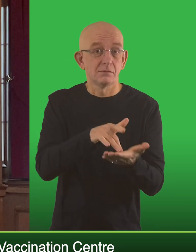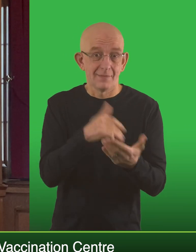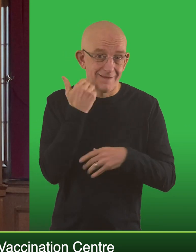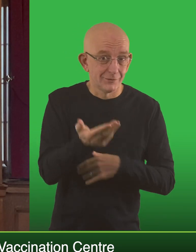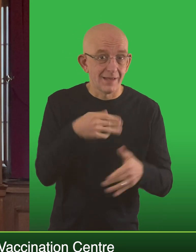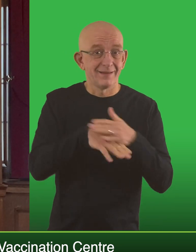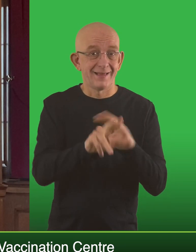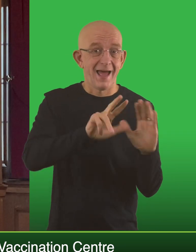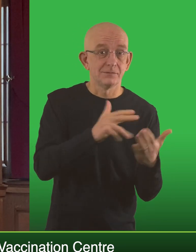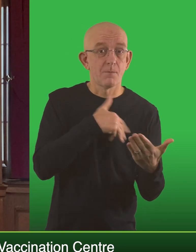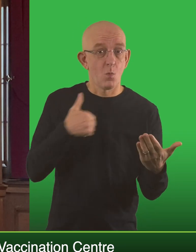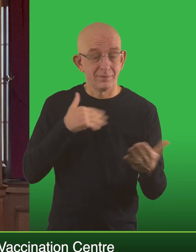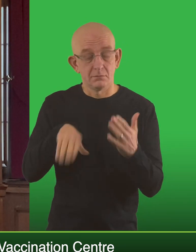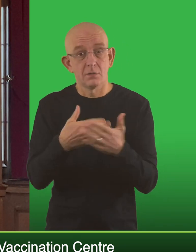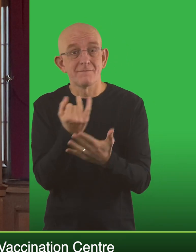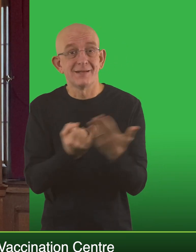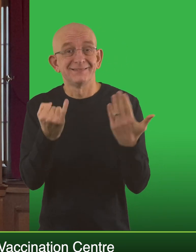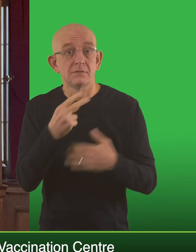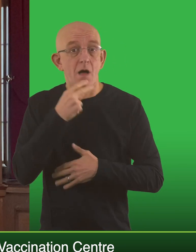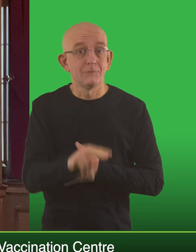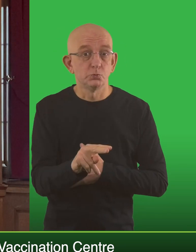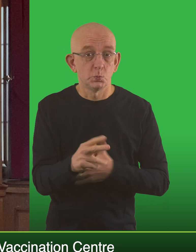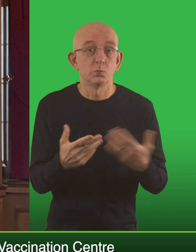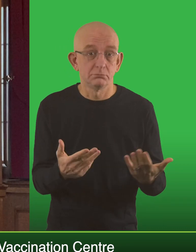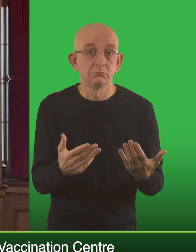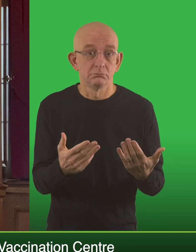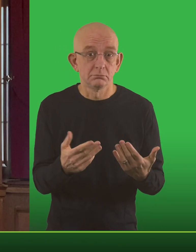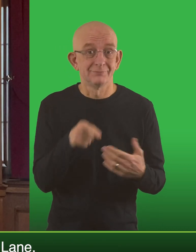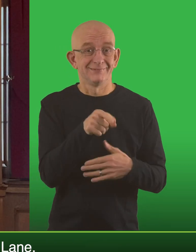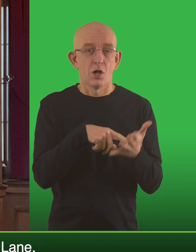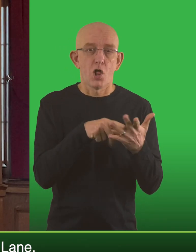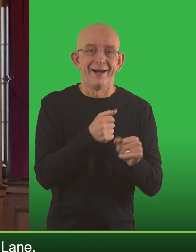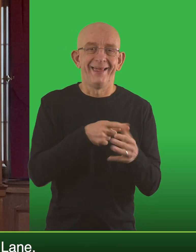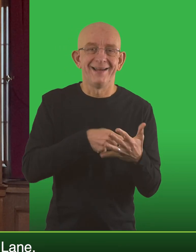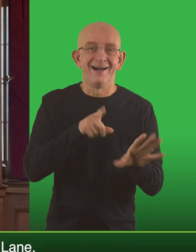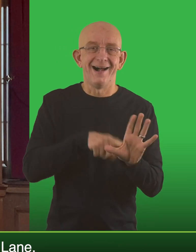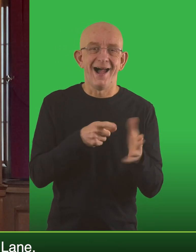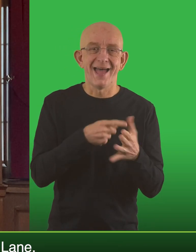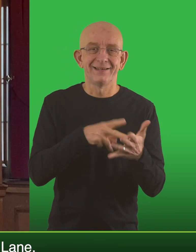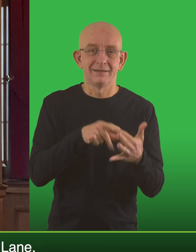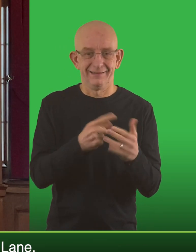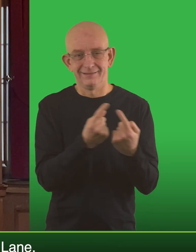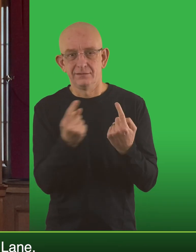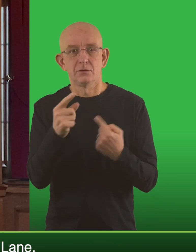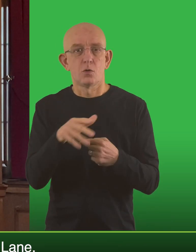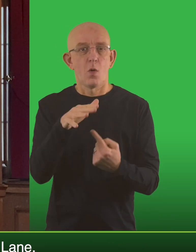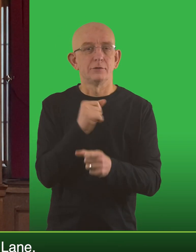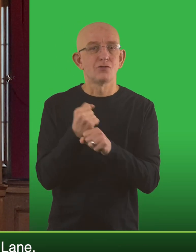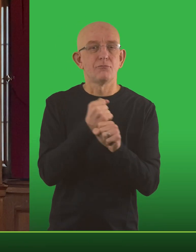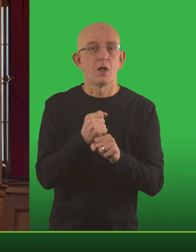Vaccination Centre is open 7 days a week for walk-ins between 8 and 6:30. That's at Longley Lane, just adjacent to the Northern